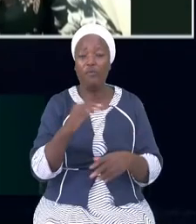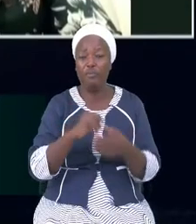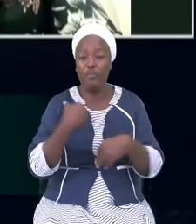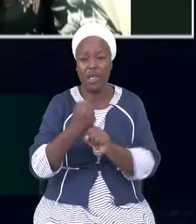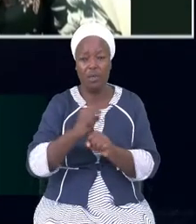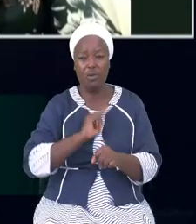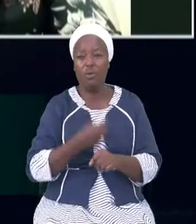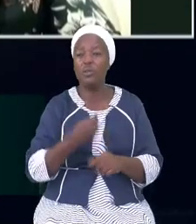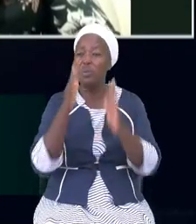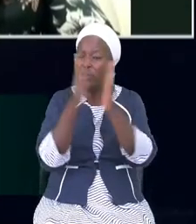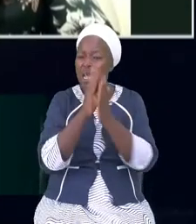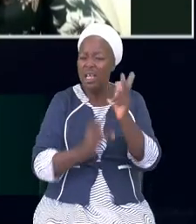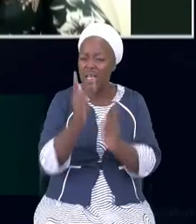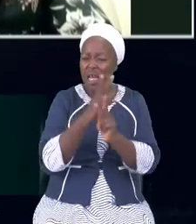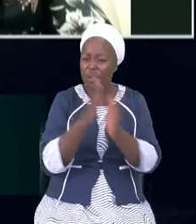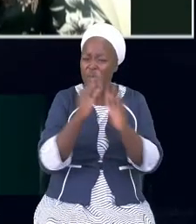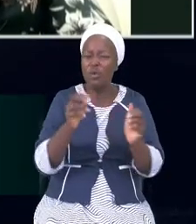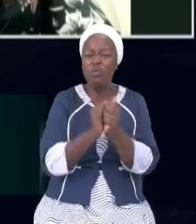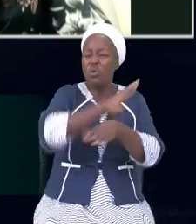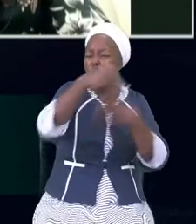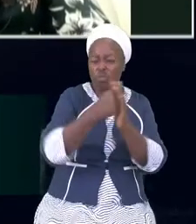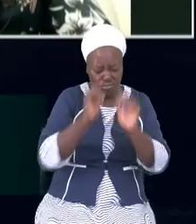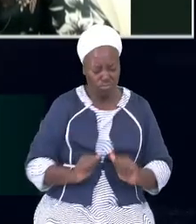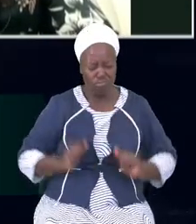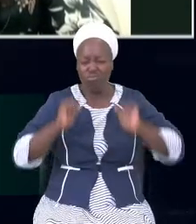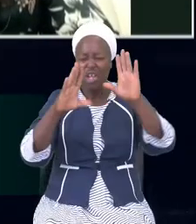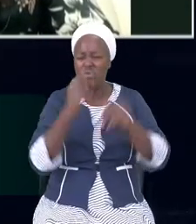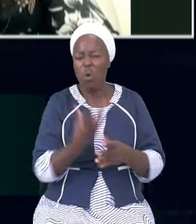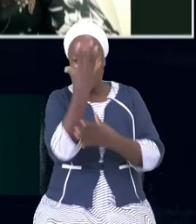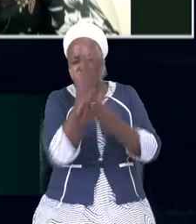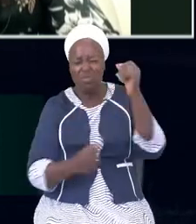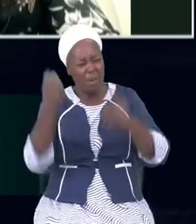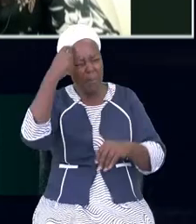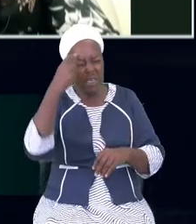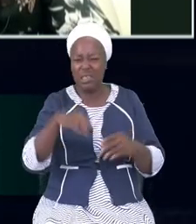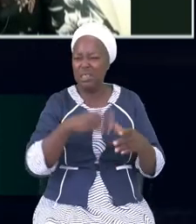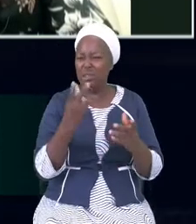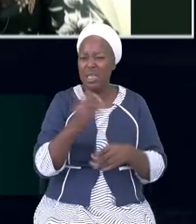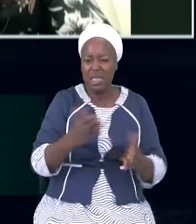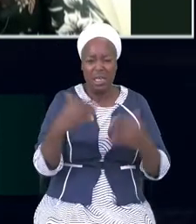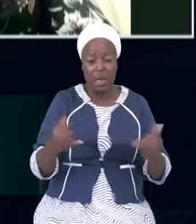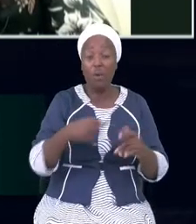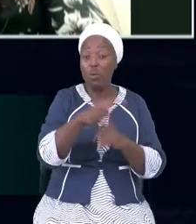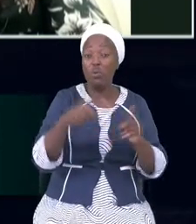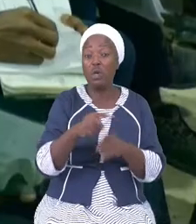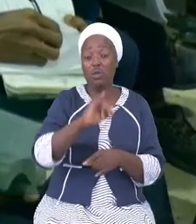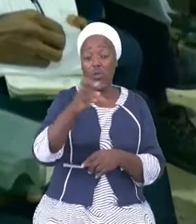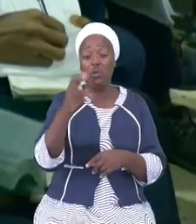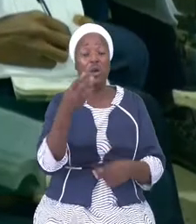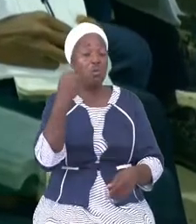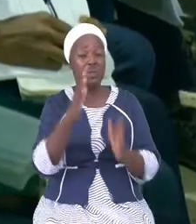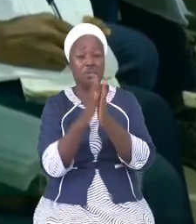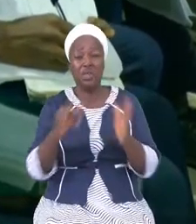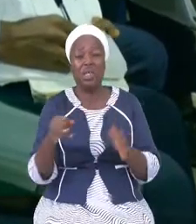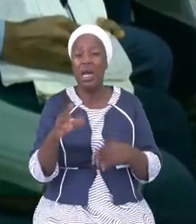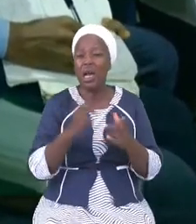with real conviction. There's no absent-mindedness here now when Jonah was praying.